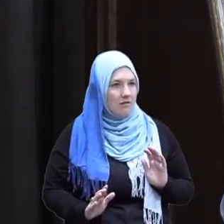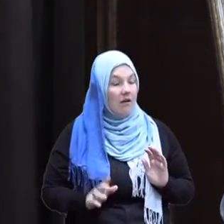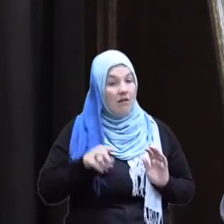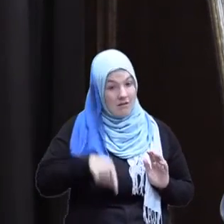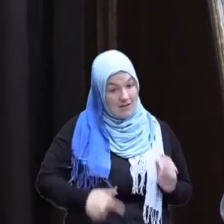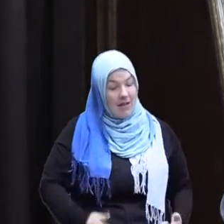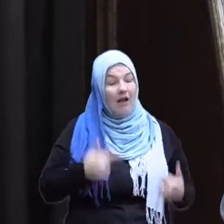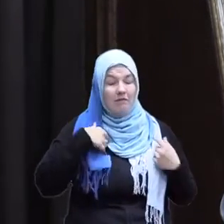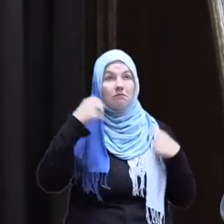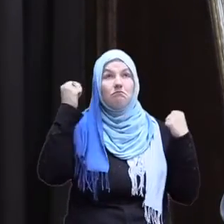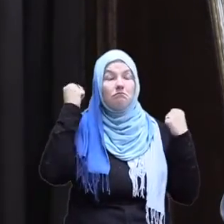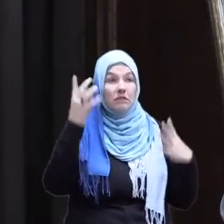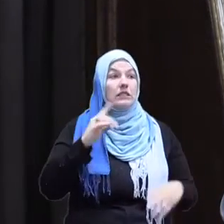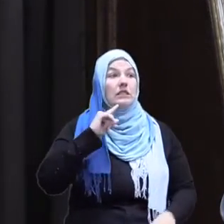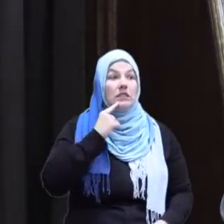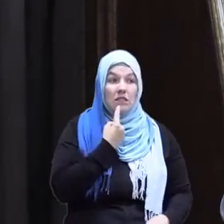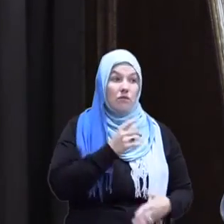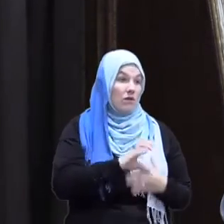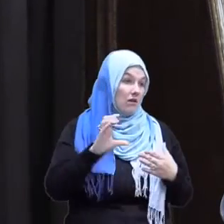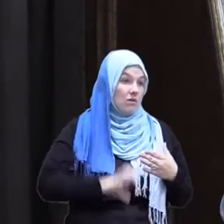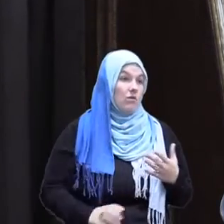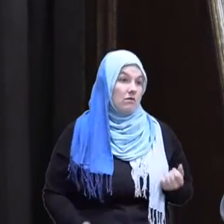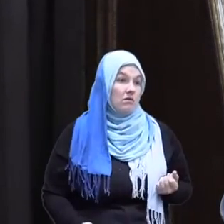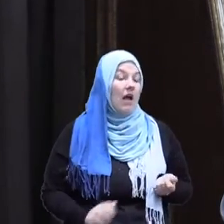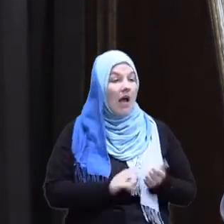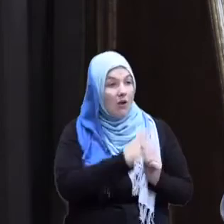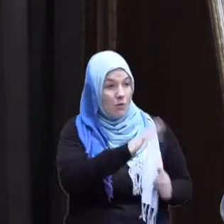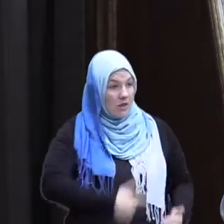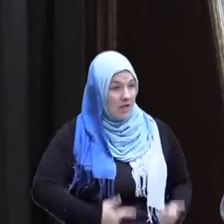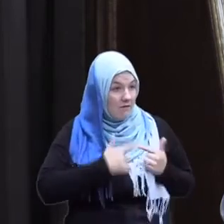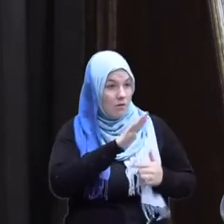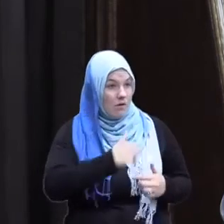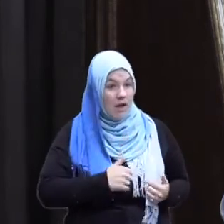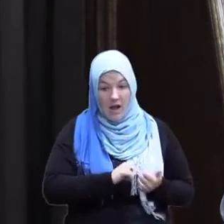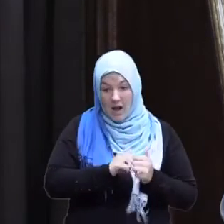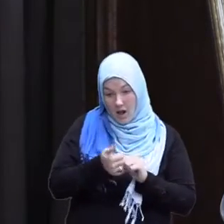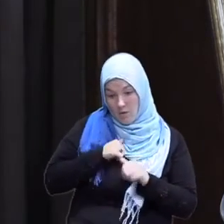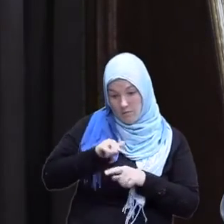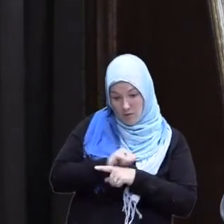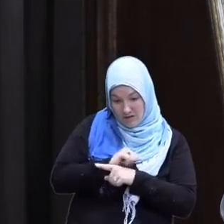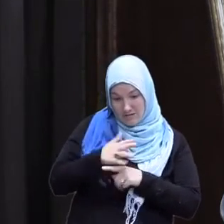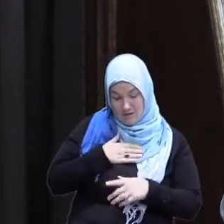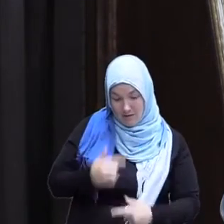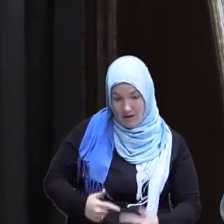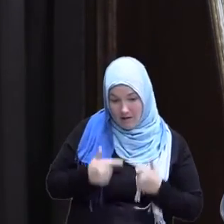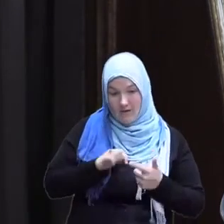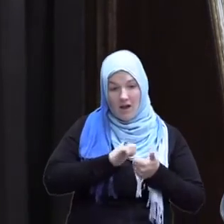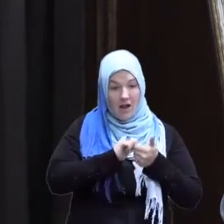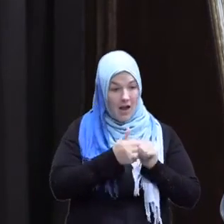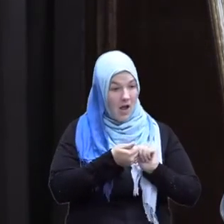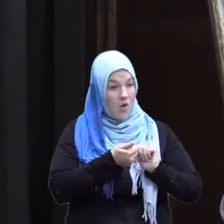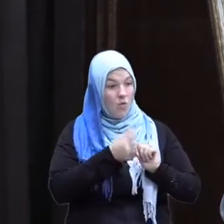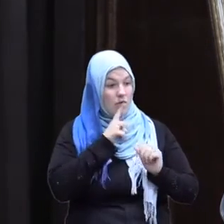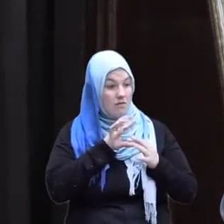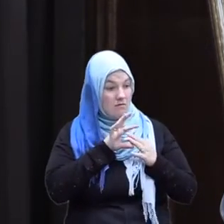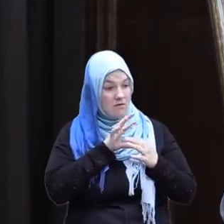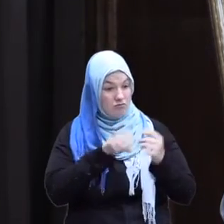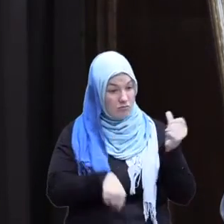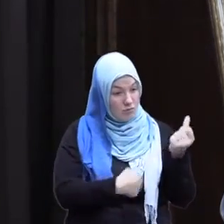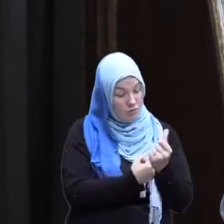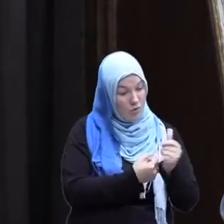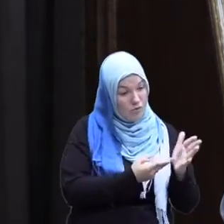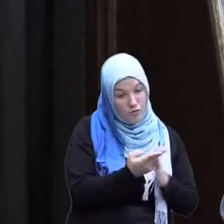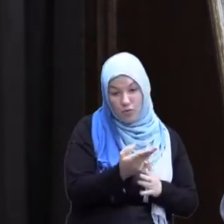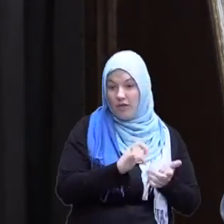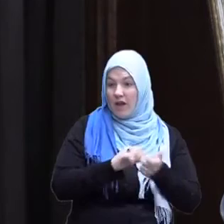serious consequences. How you live your life, how we live our life, how we relate to truth, how we relate